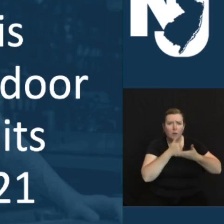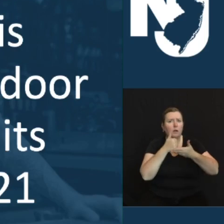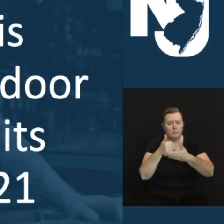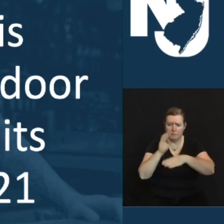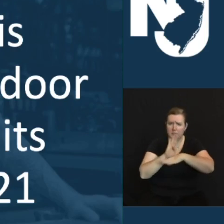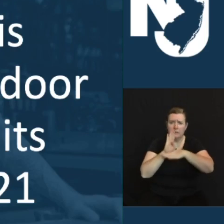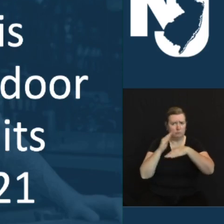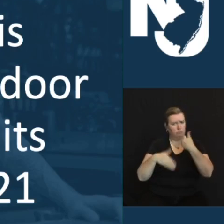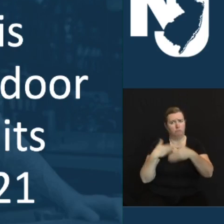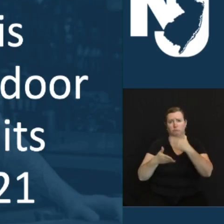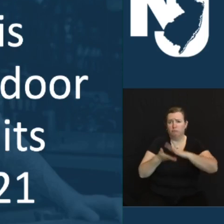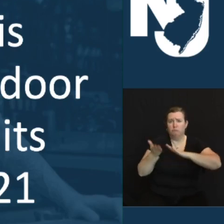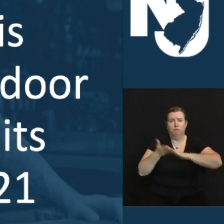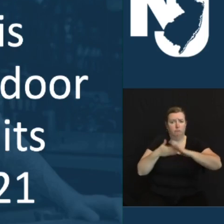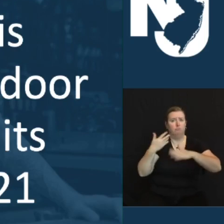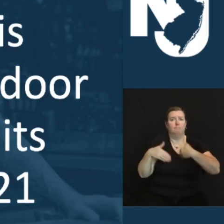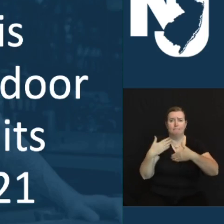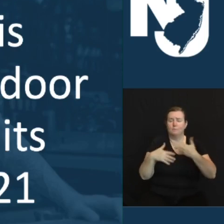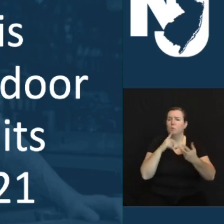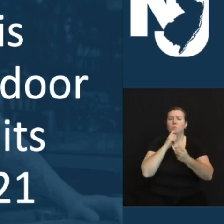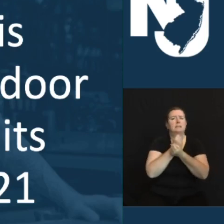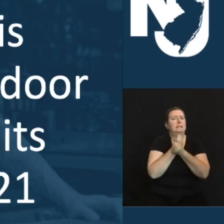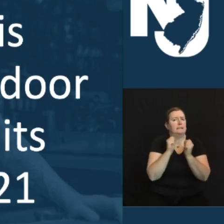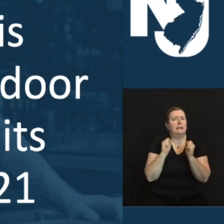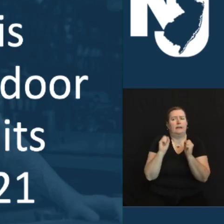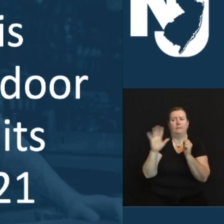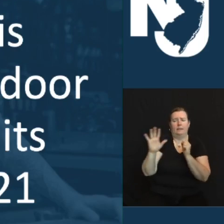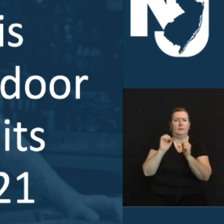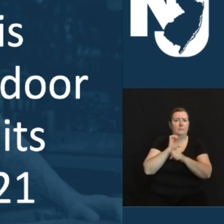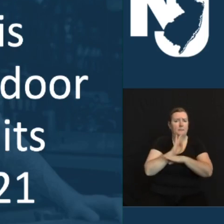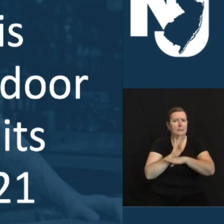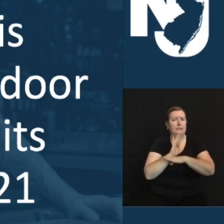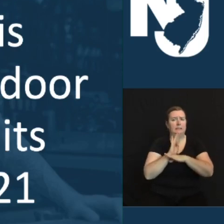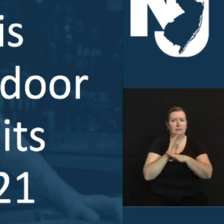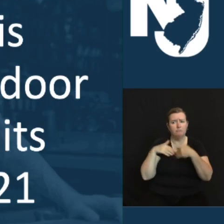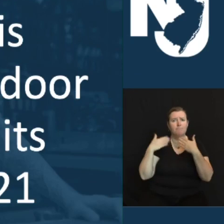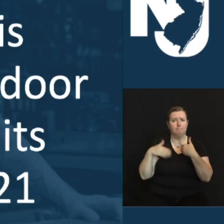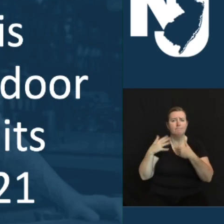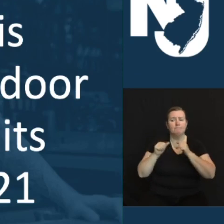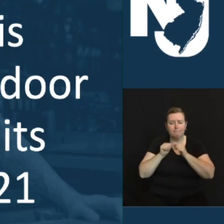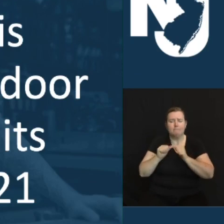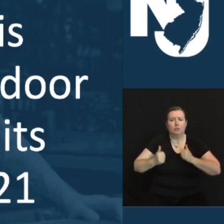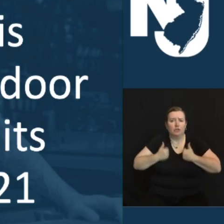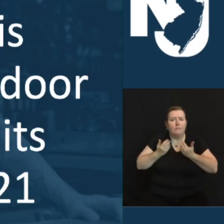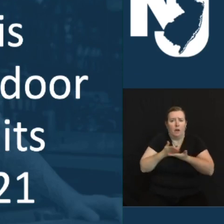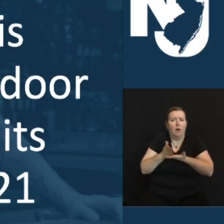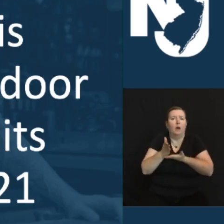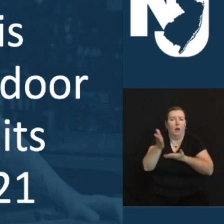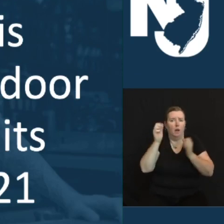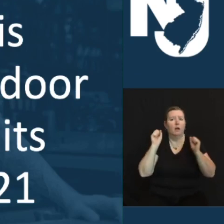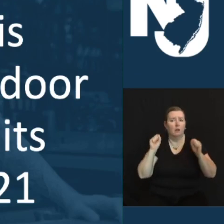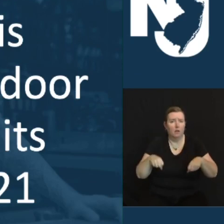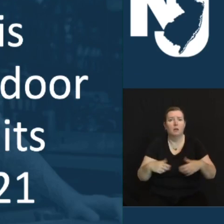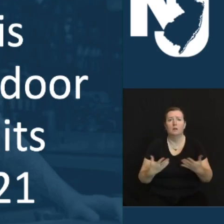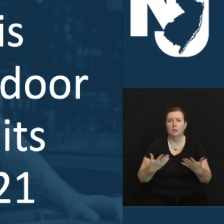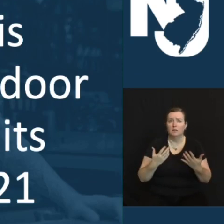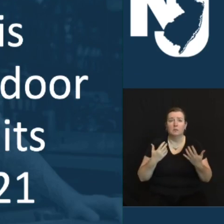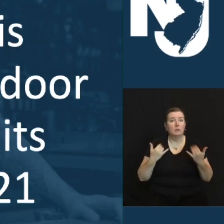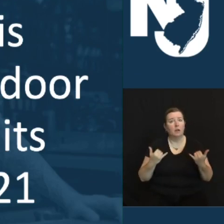cases life-saving for them, and help them survive during these challenging times. Given the current